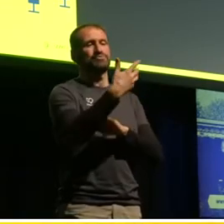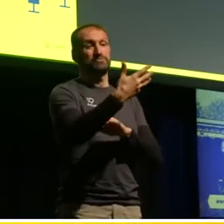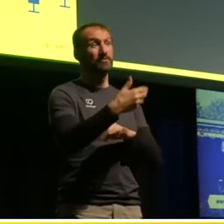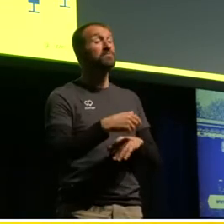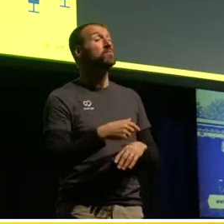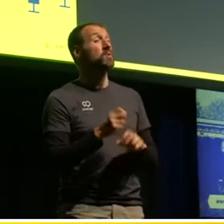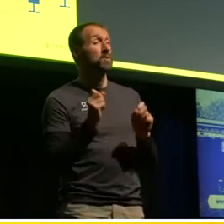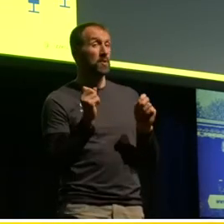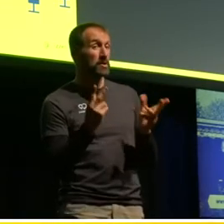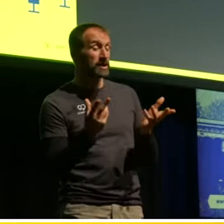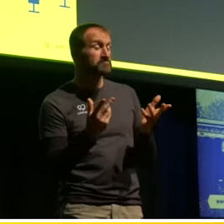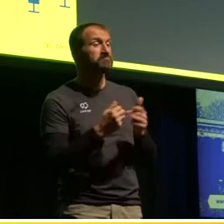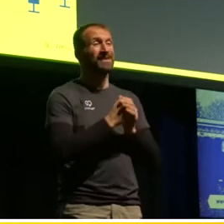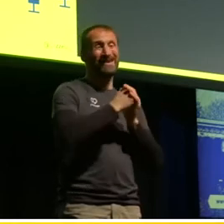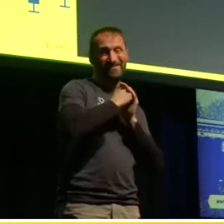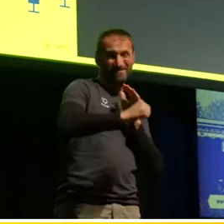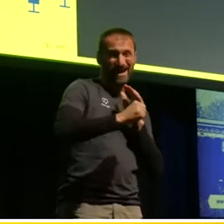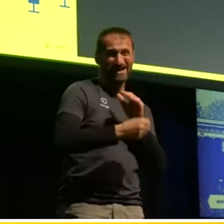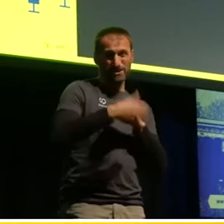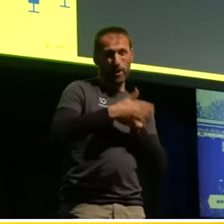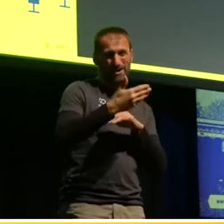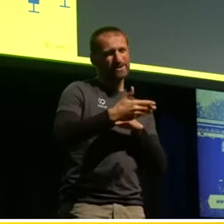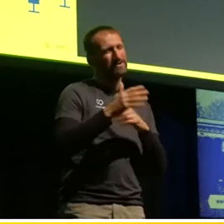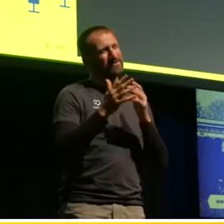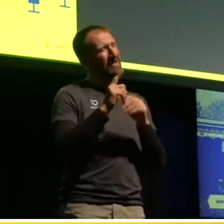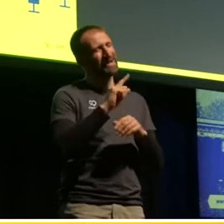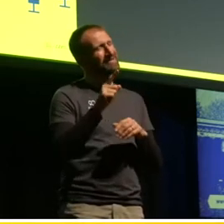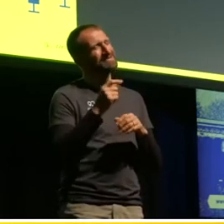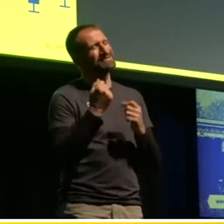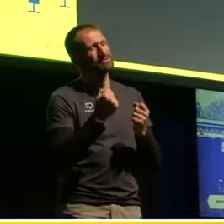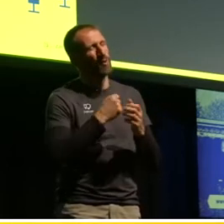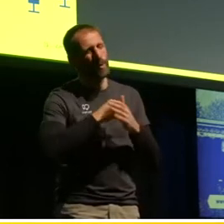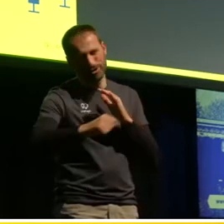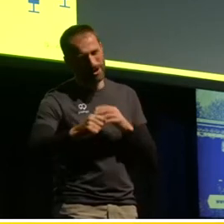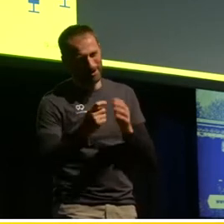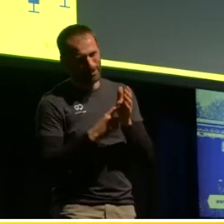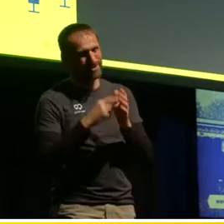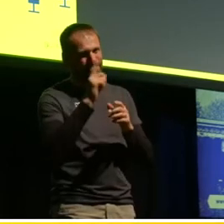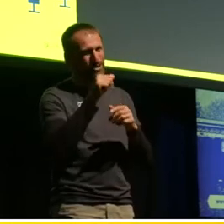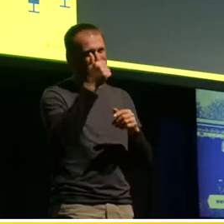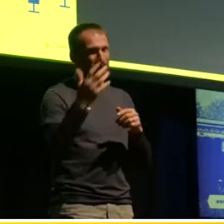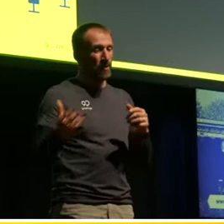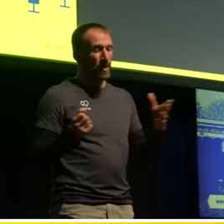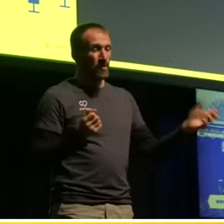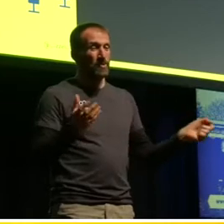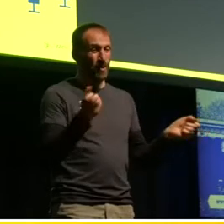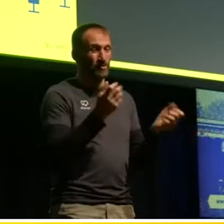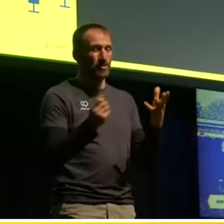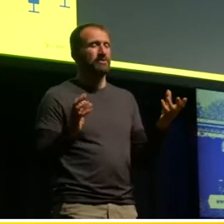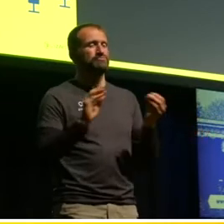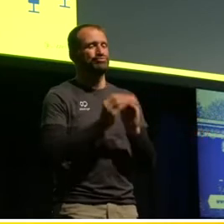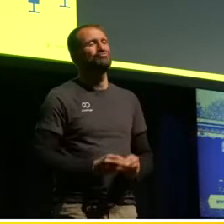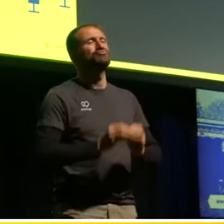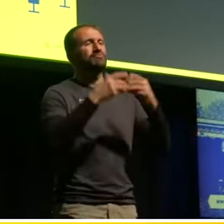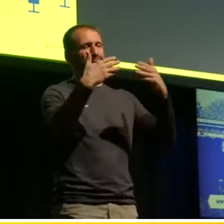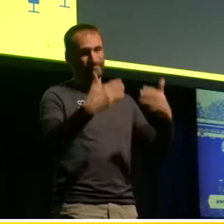fast loading might be not that fast, as you have to grab out for all those. but might be okay. The native support,